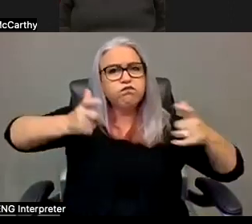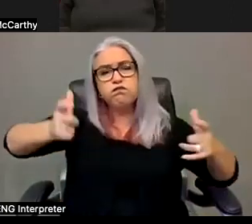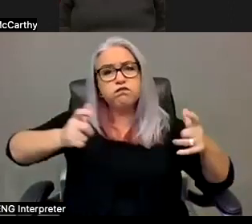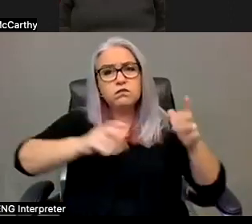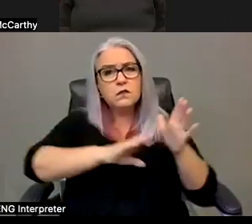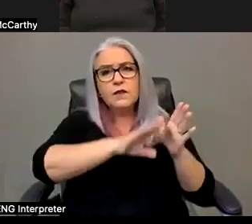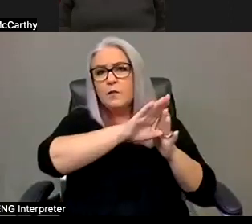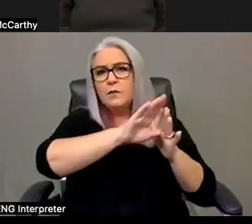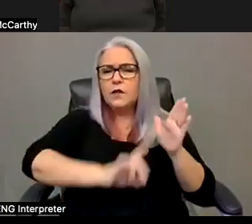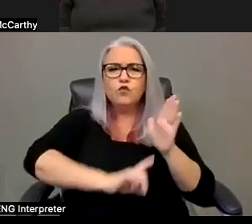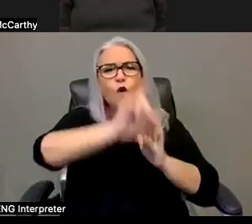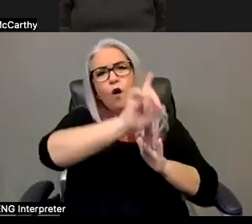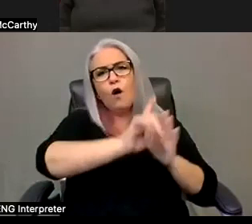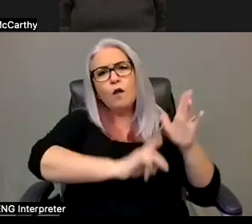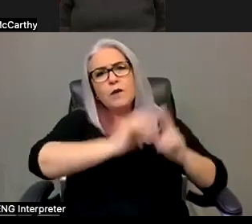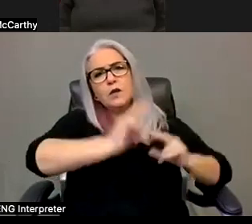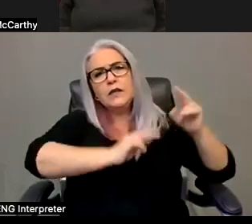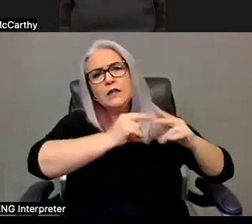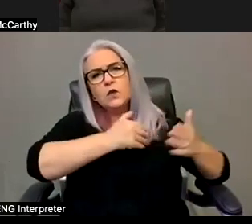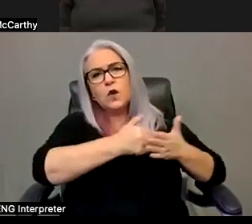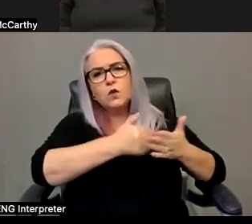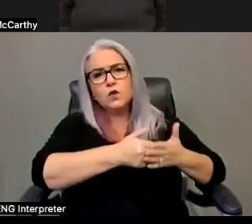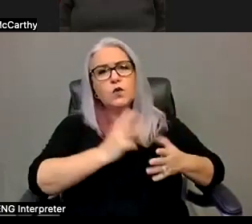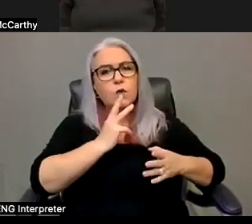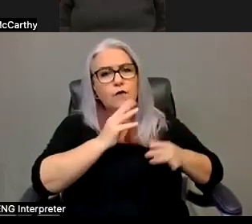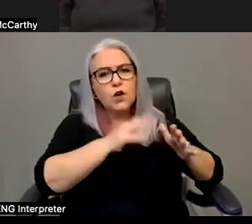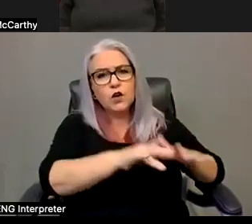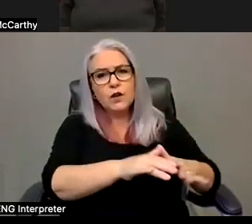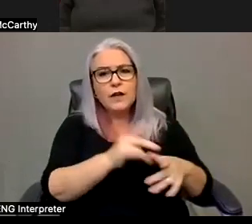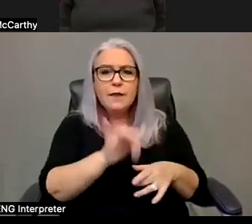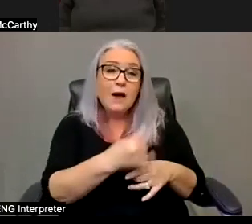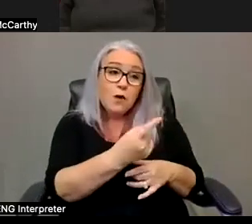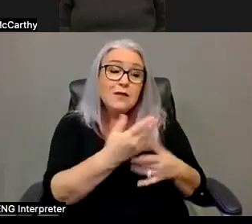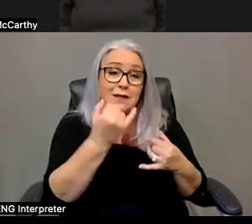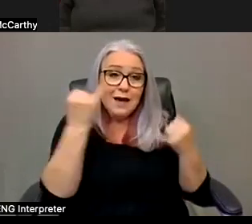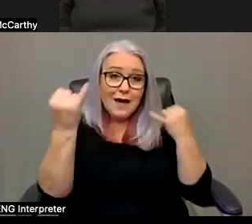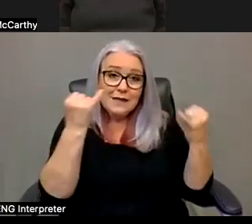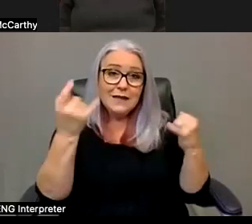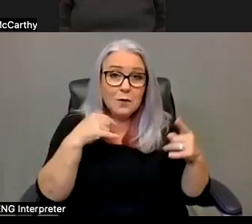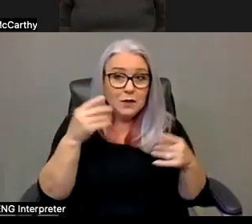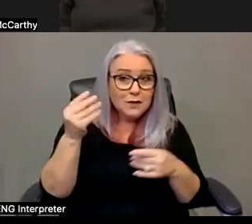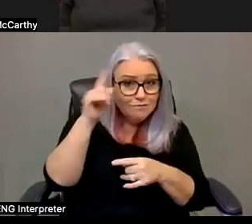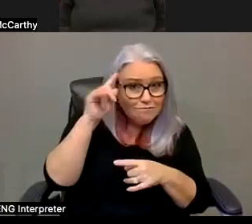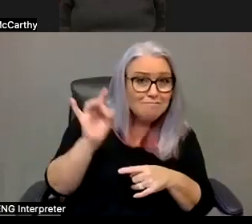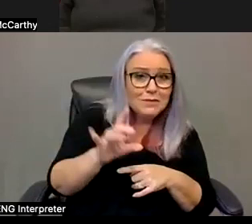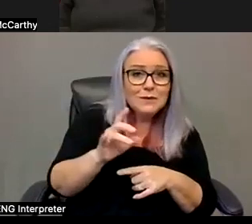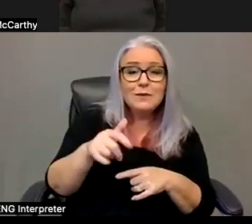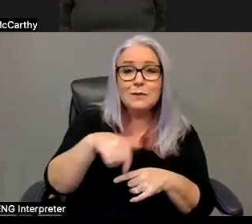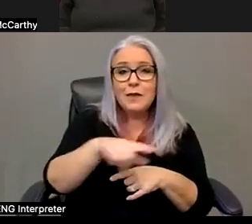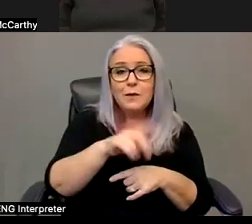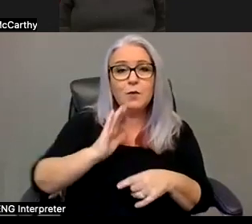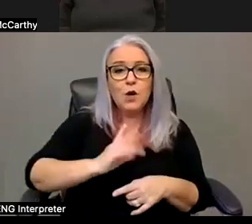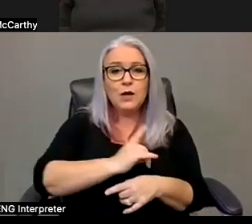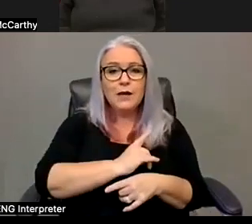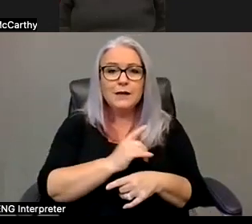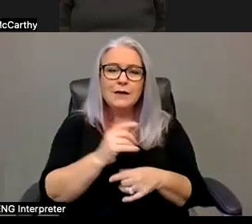tall buildings down near the river, which was an idea that was floated by the current board not